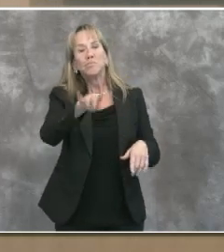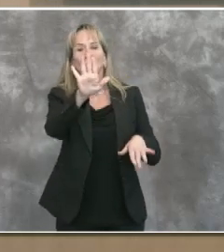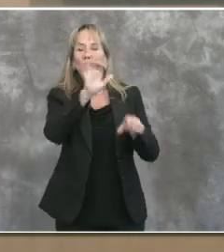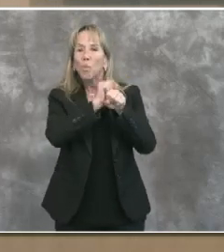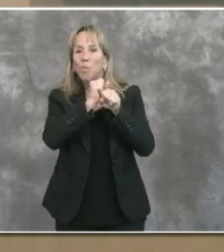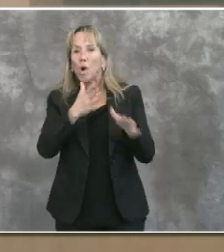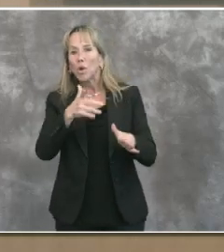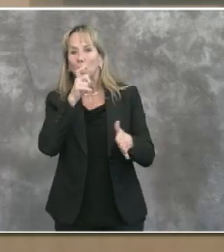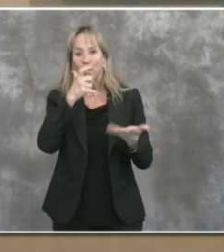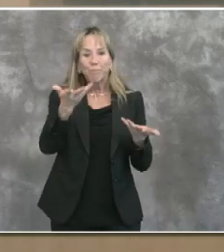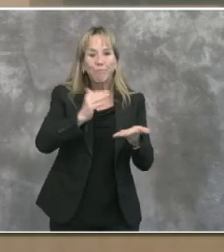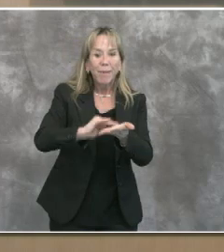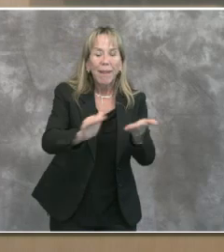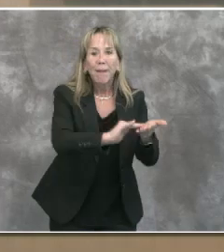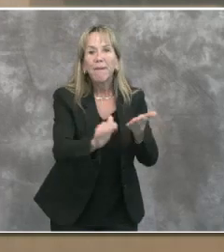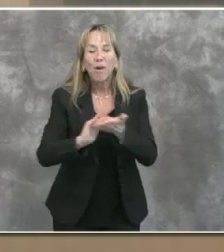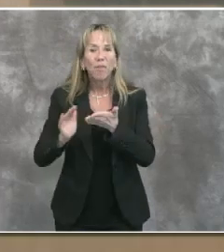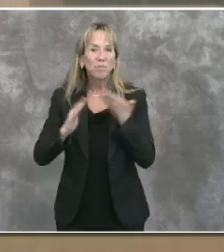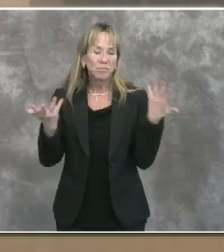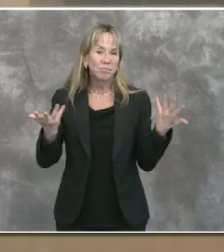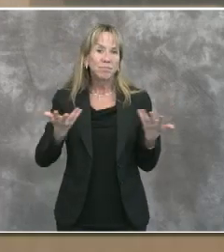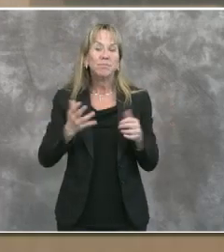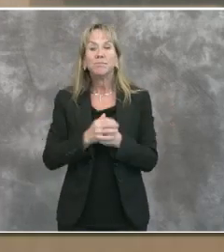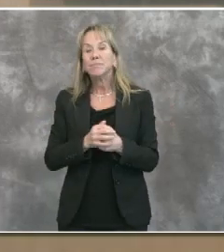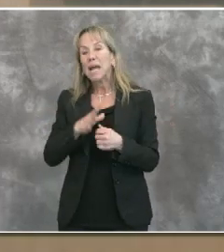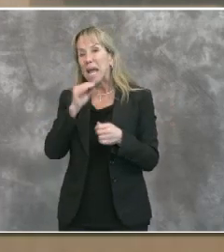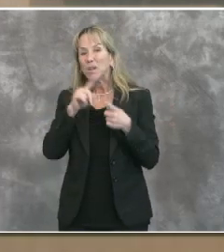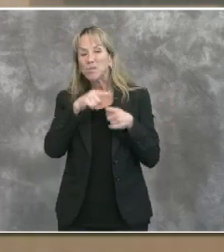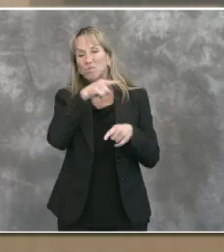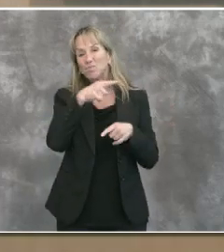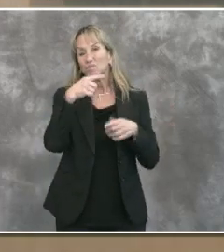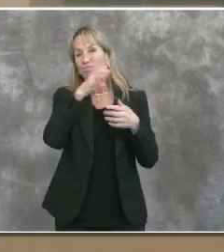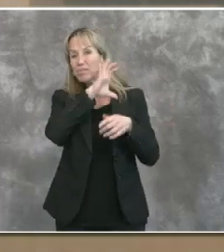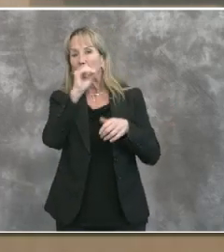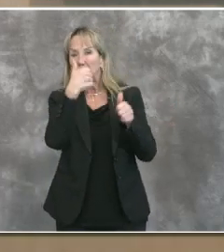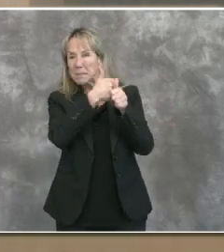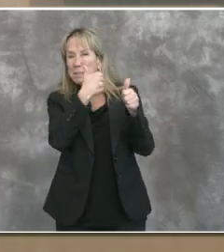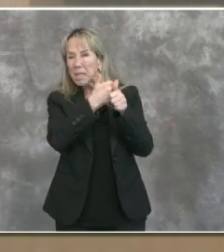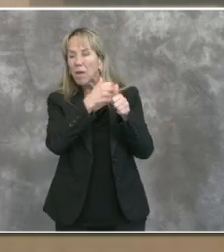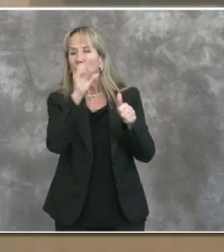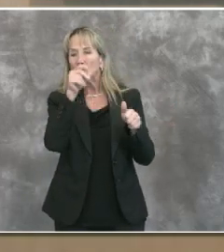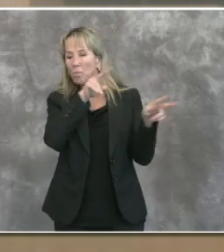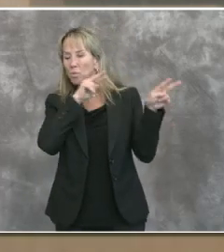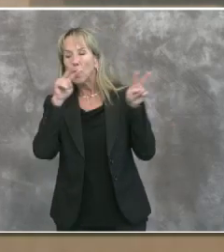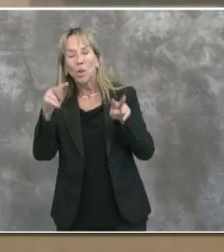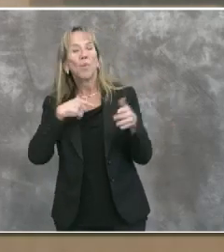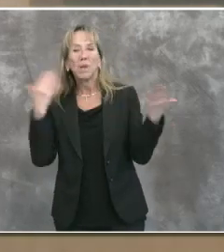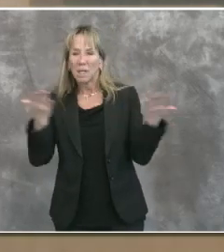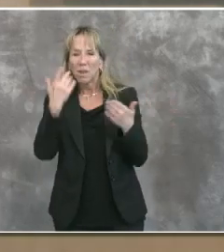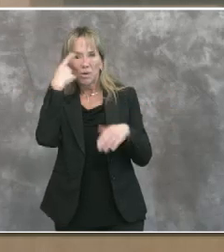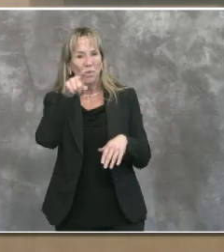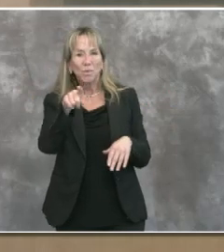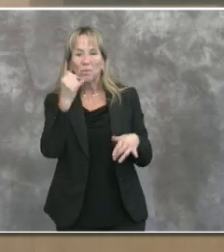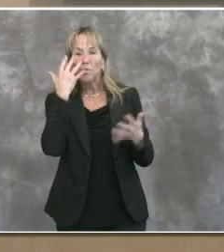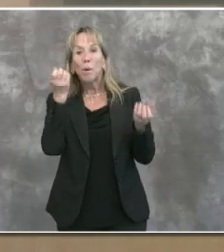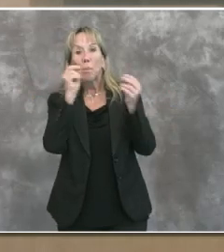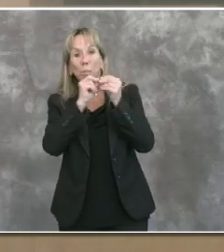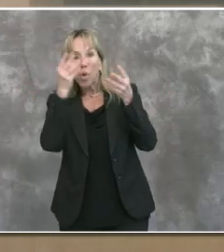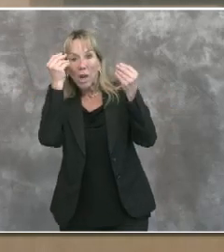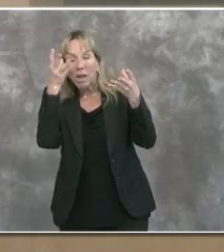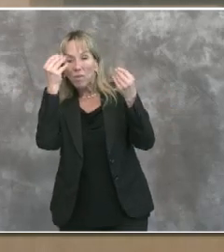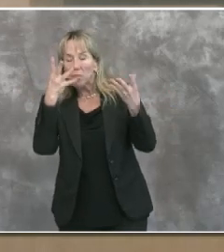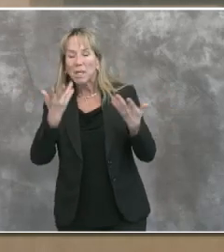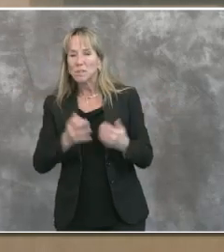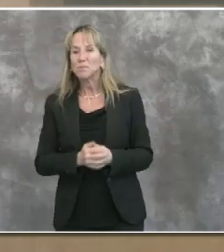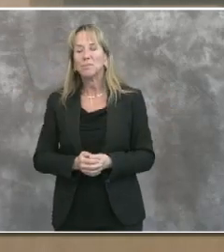your impacted, laid-off workers, and to the employers themselves. So go there. We're here for you, and we report that information and keep